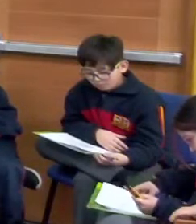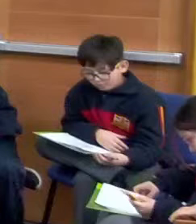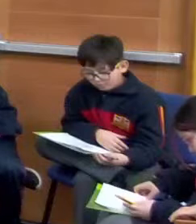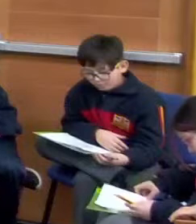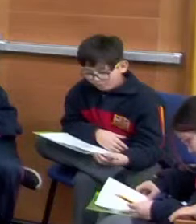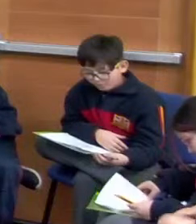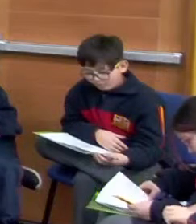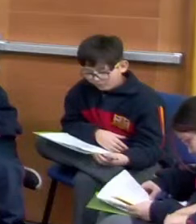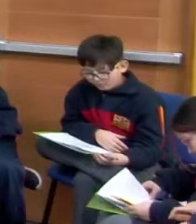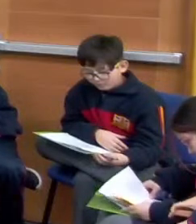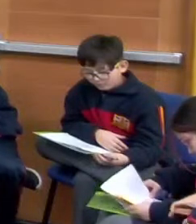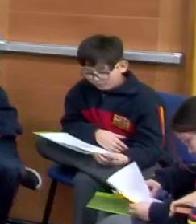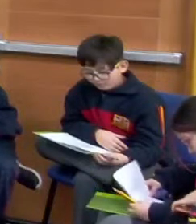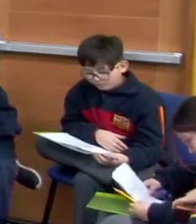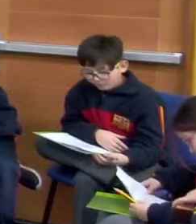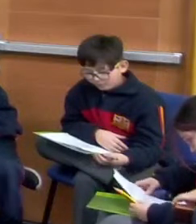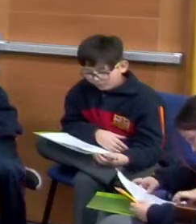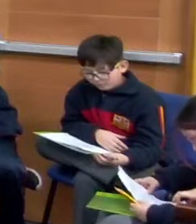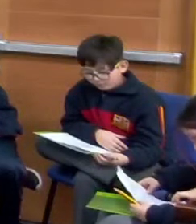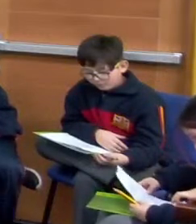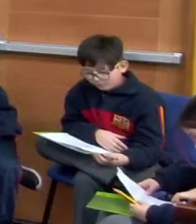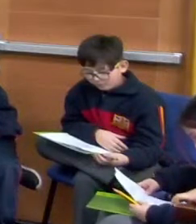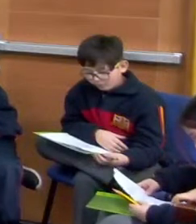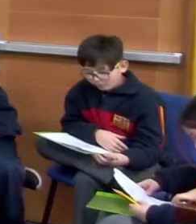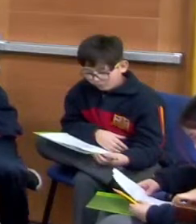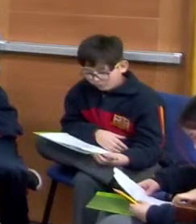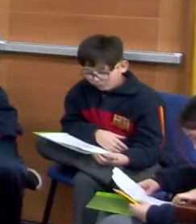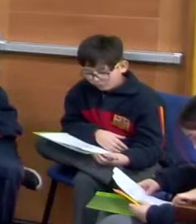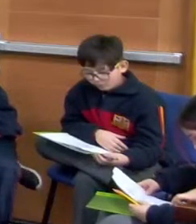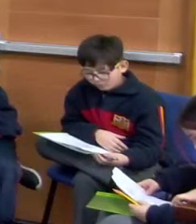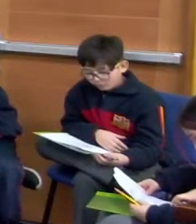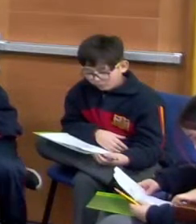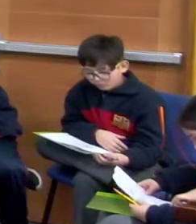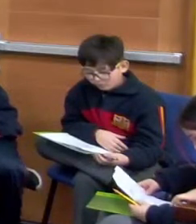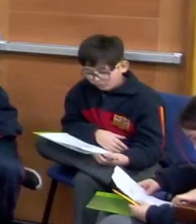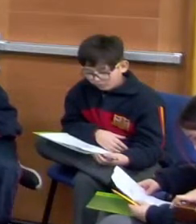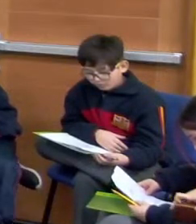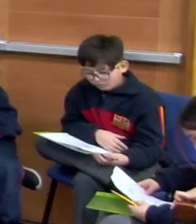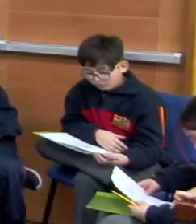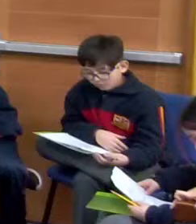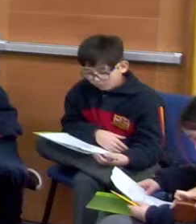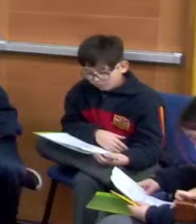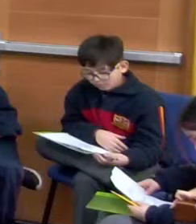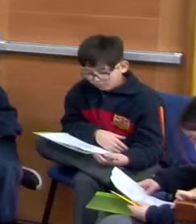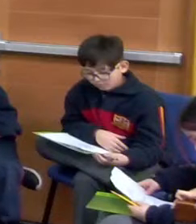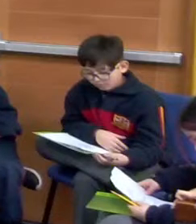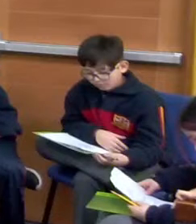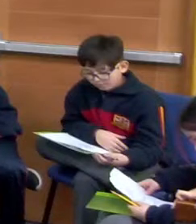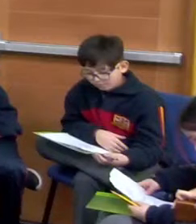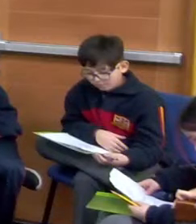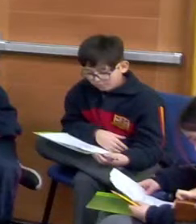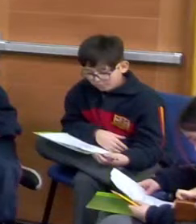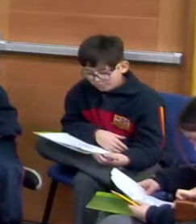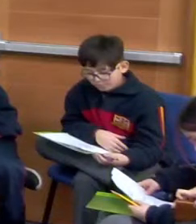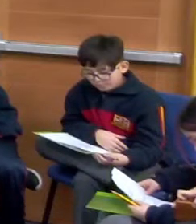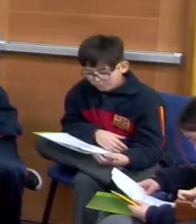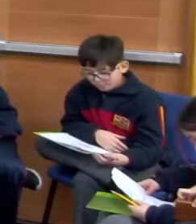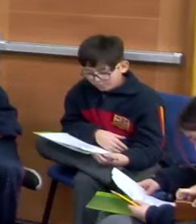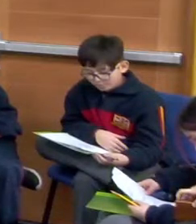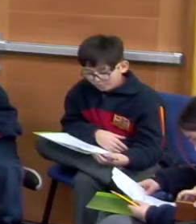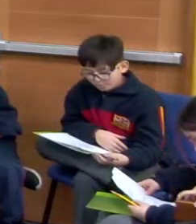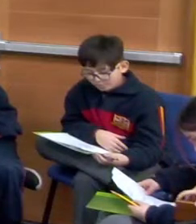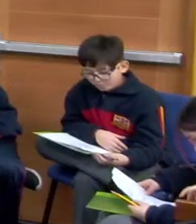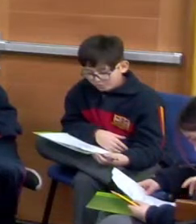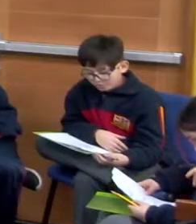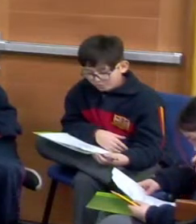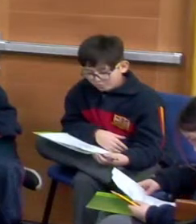The rain played a little sleep song or you rock at night.